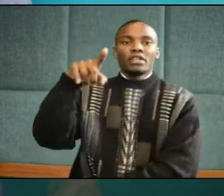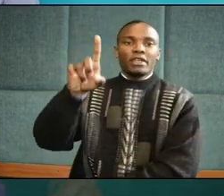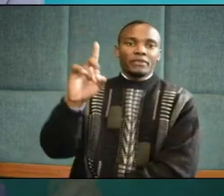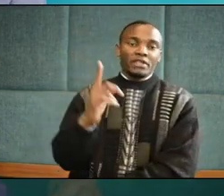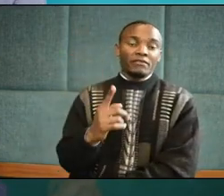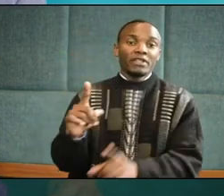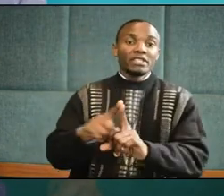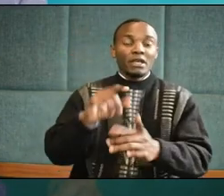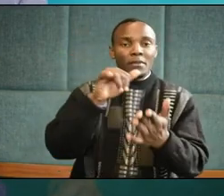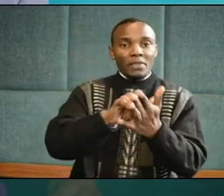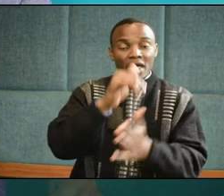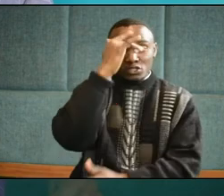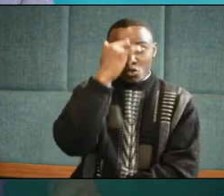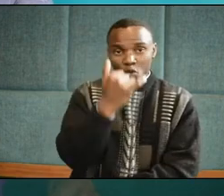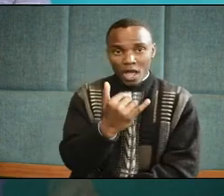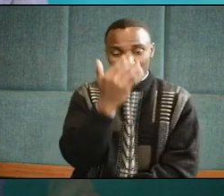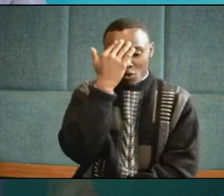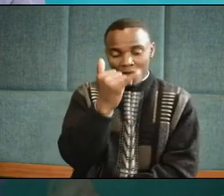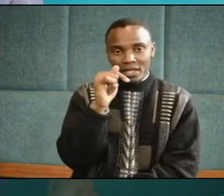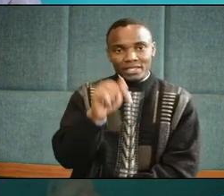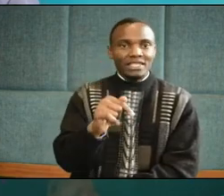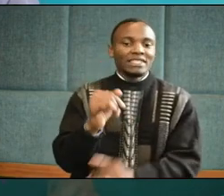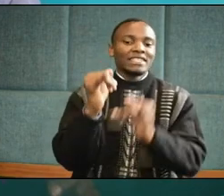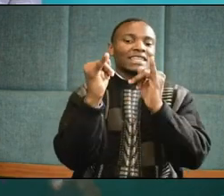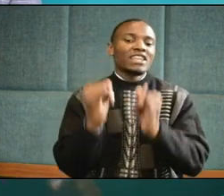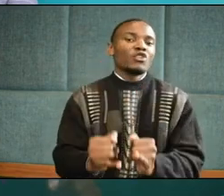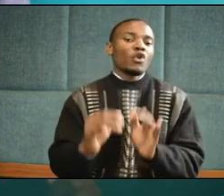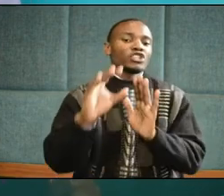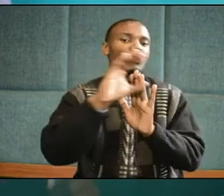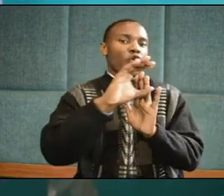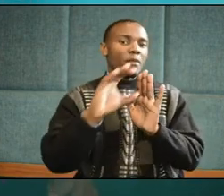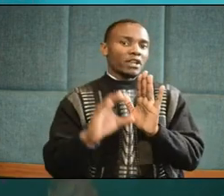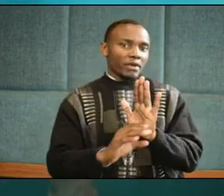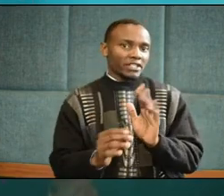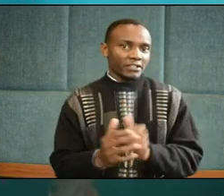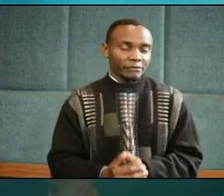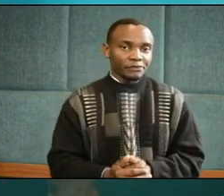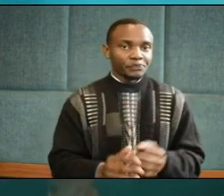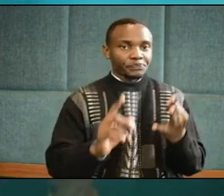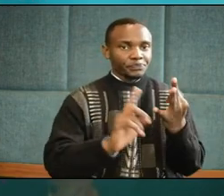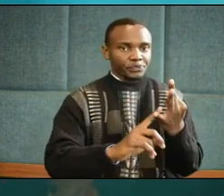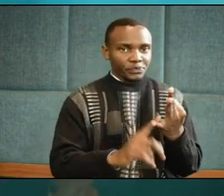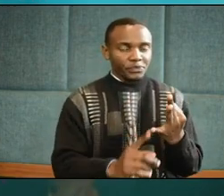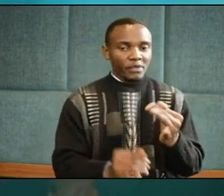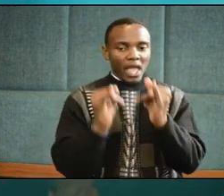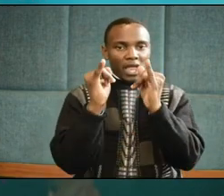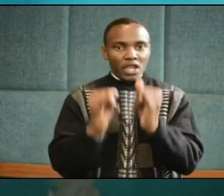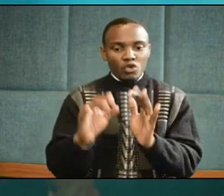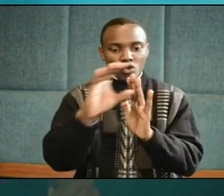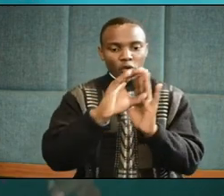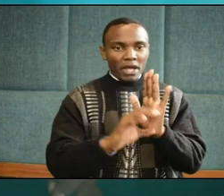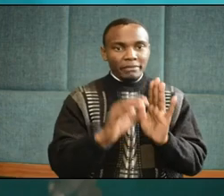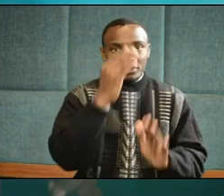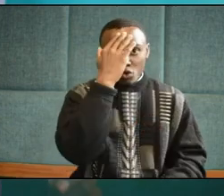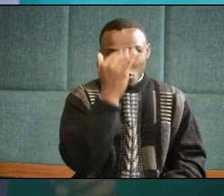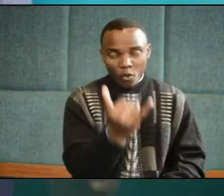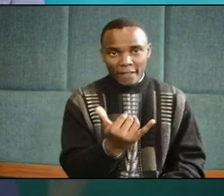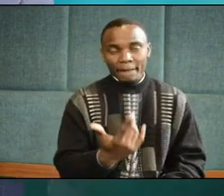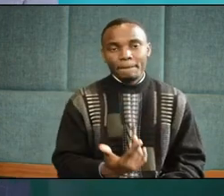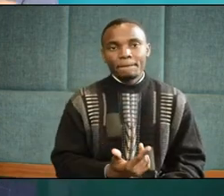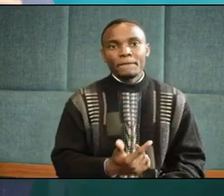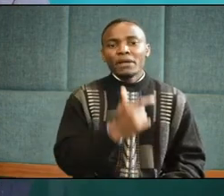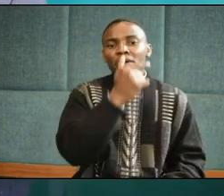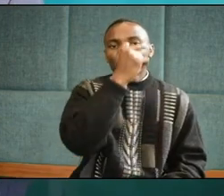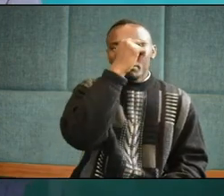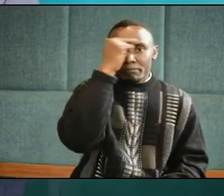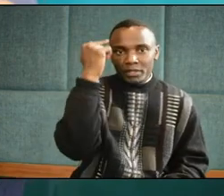is why it is a new commandment. Number three, it is a new commandment because